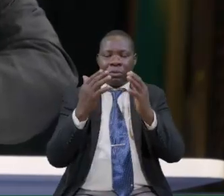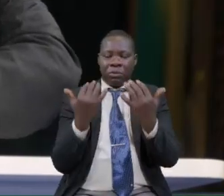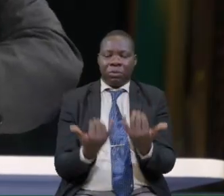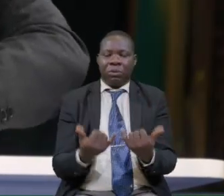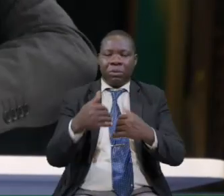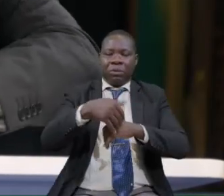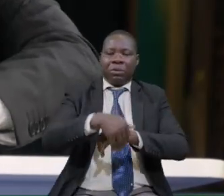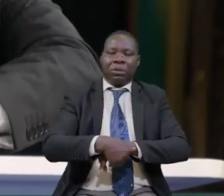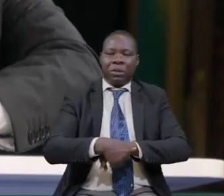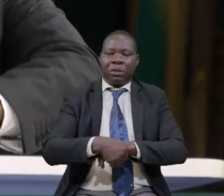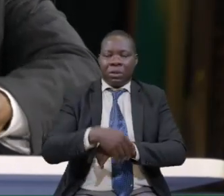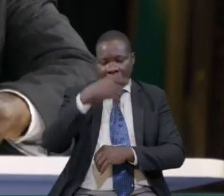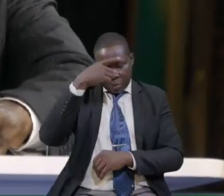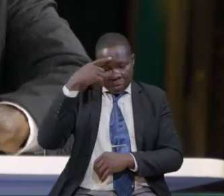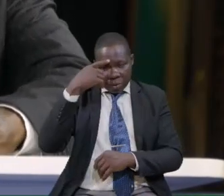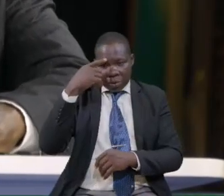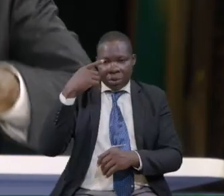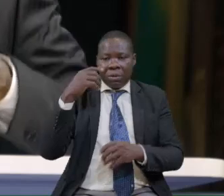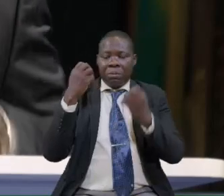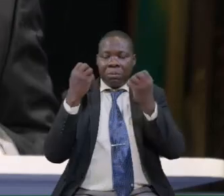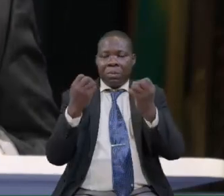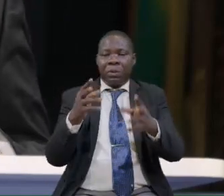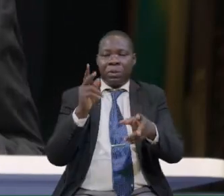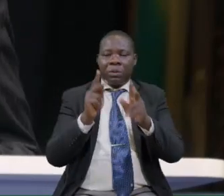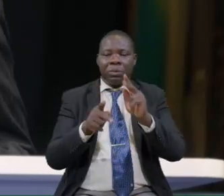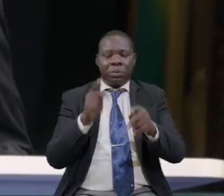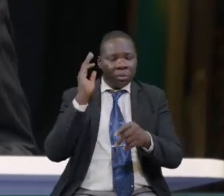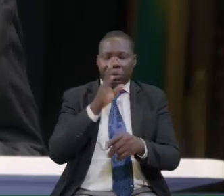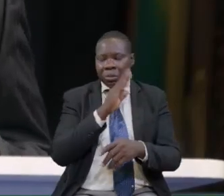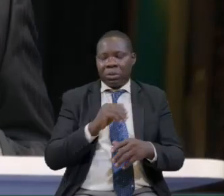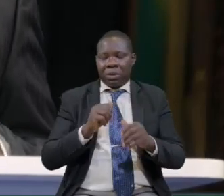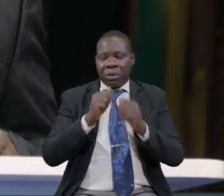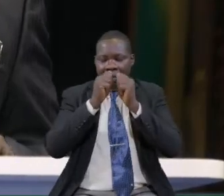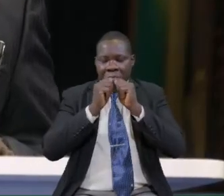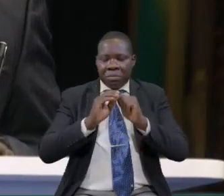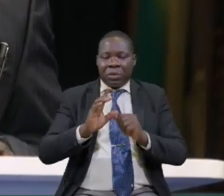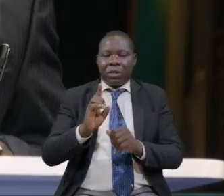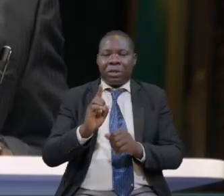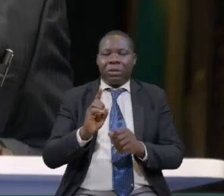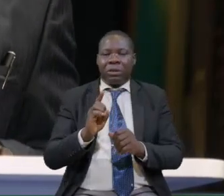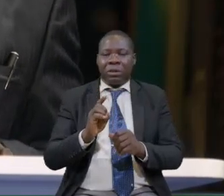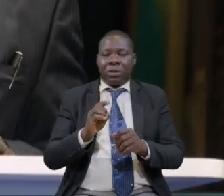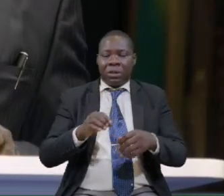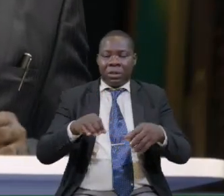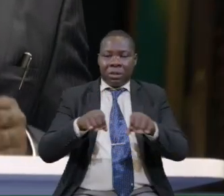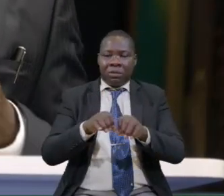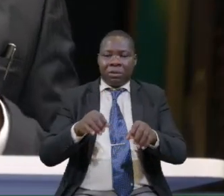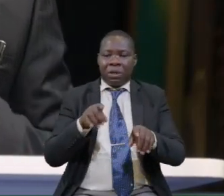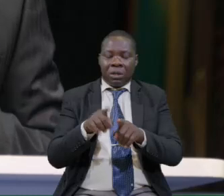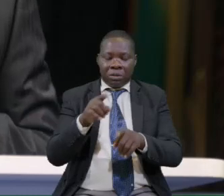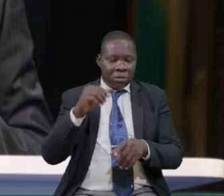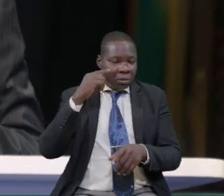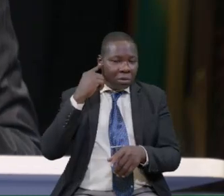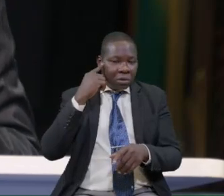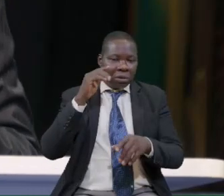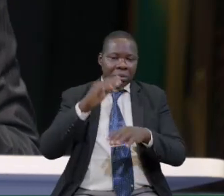because a lot of persons will be blessed even when you are listening online,